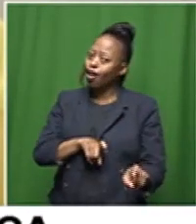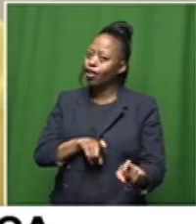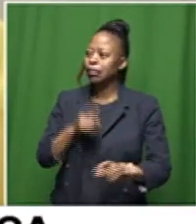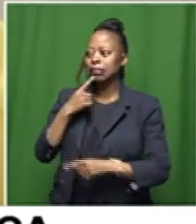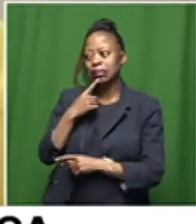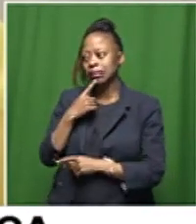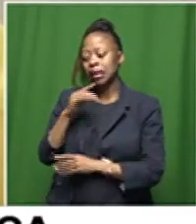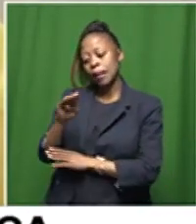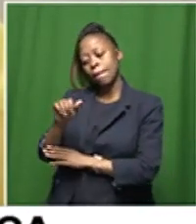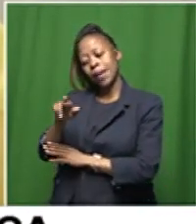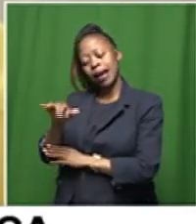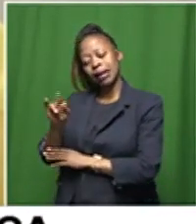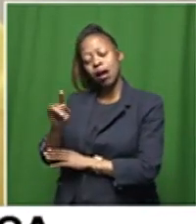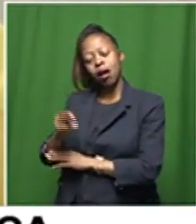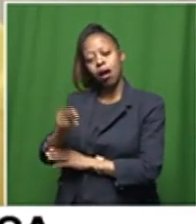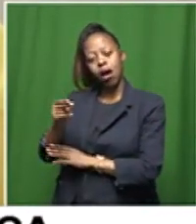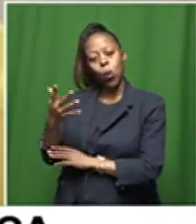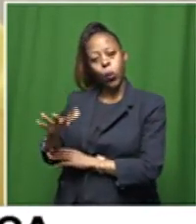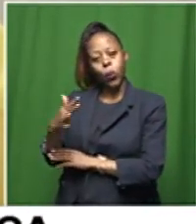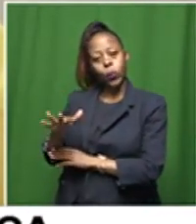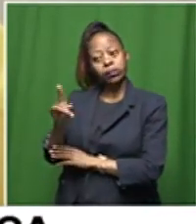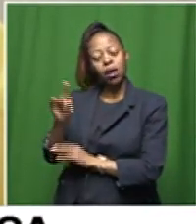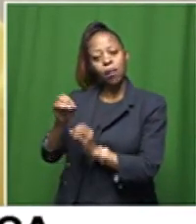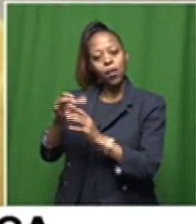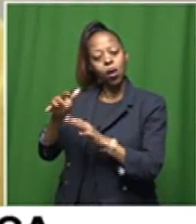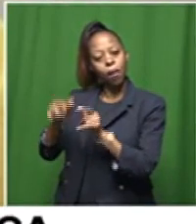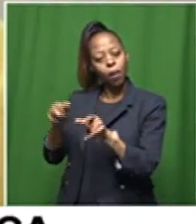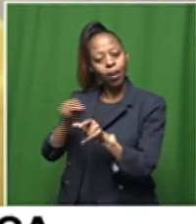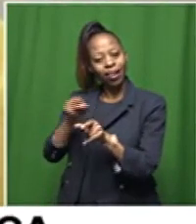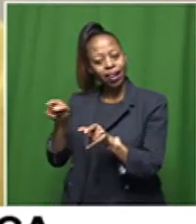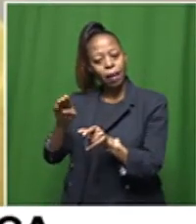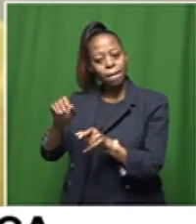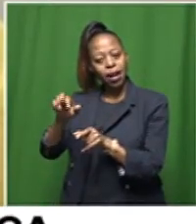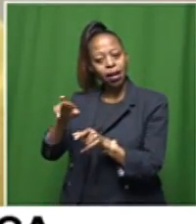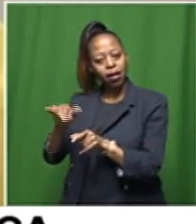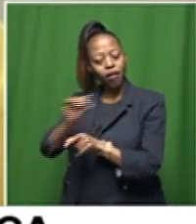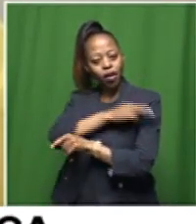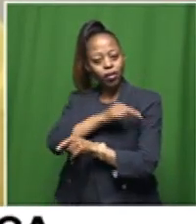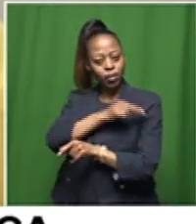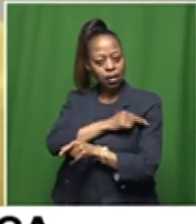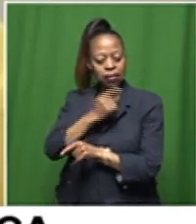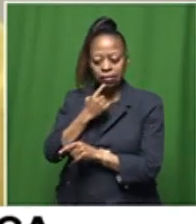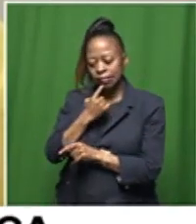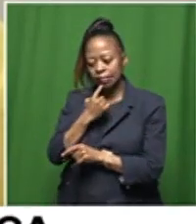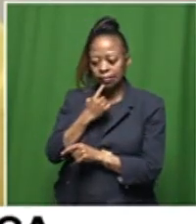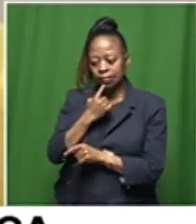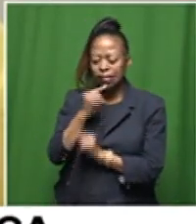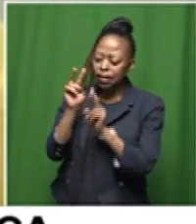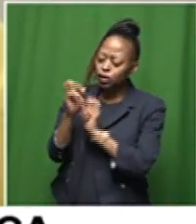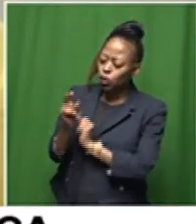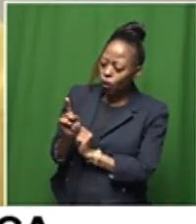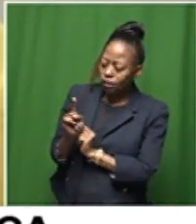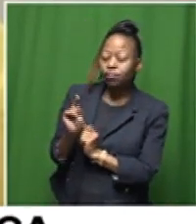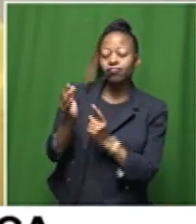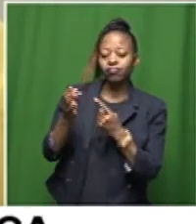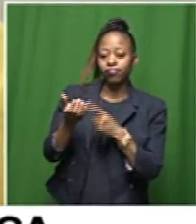that Bara had the highest number of surgical backlogs. We had to analyze and see what are the issues. One of